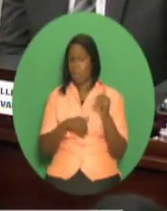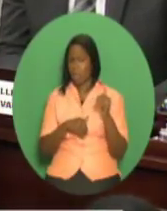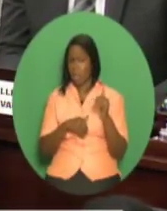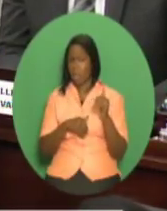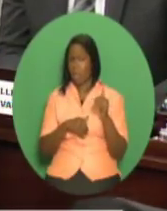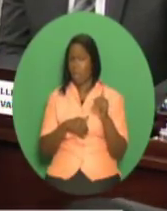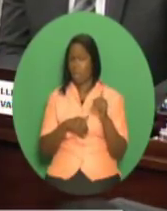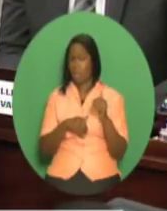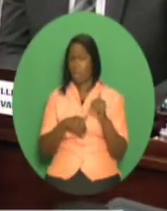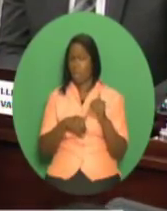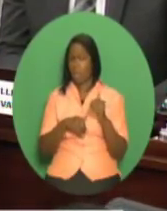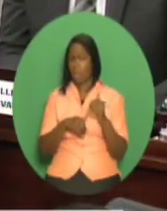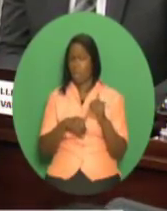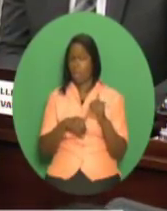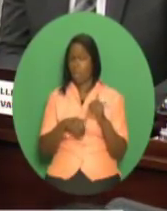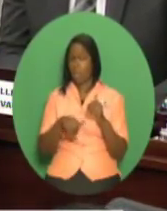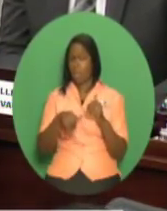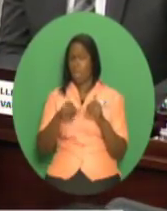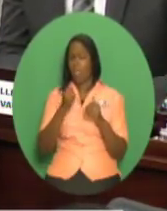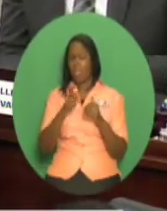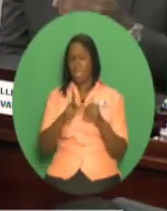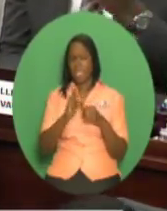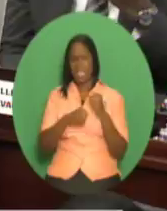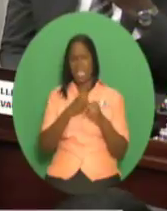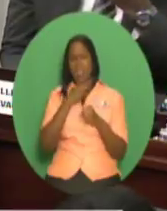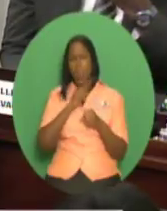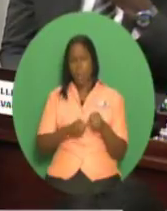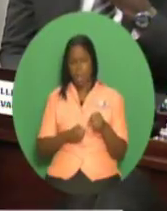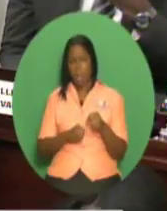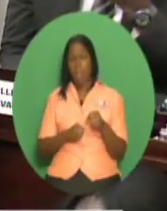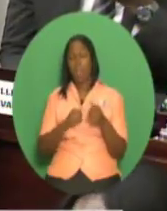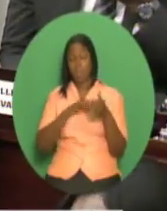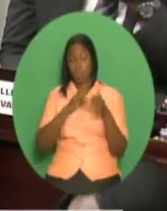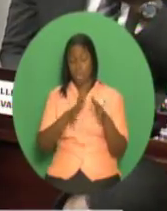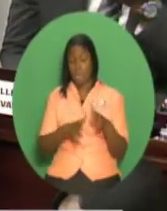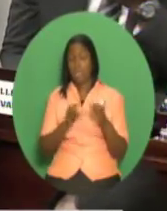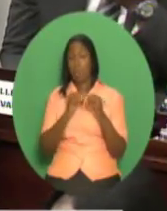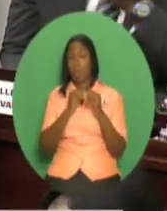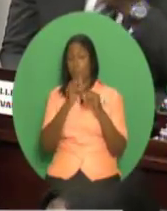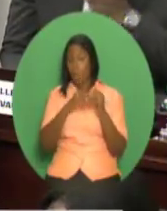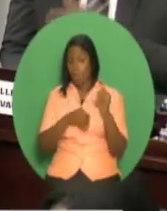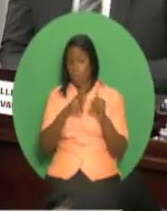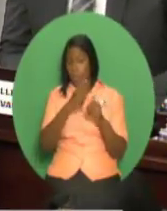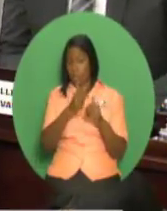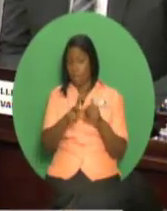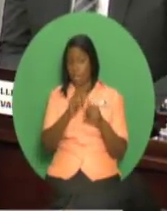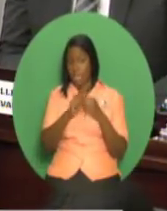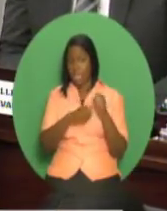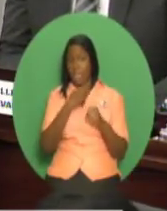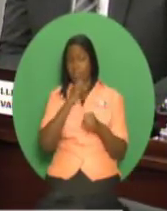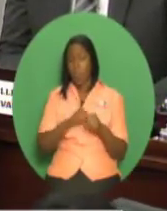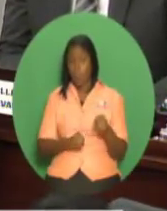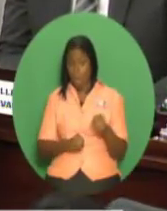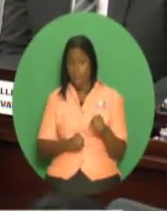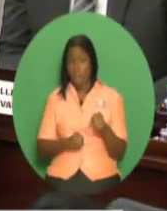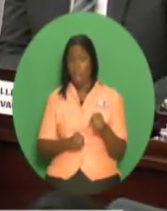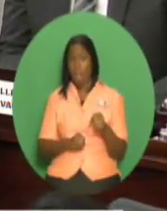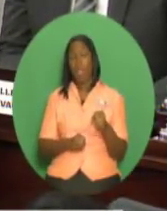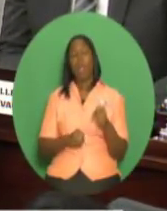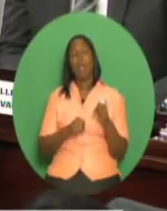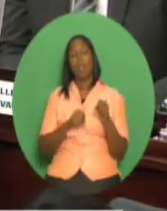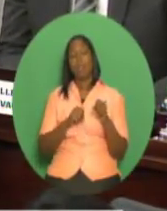and students who are below the age of 13 years. Those students who perform less than